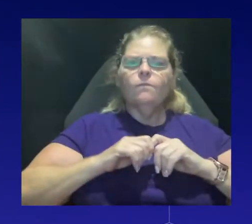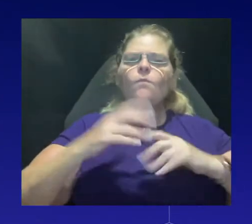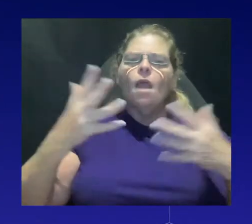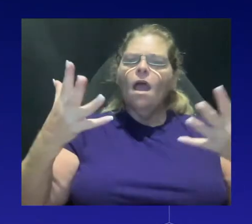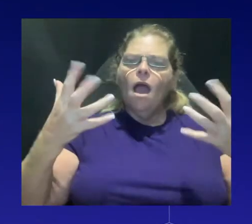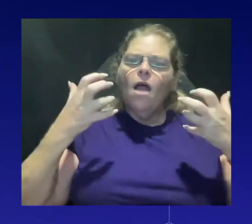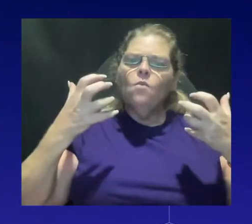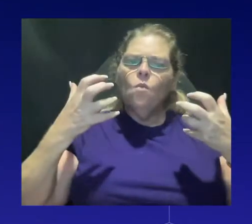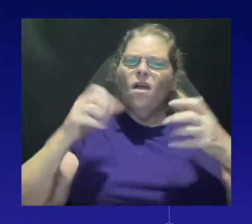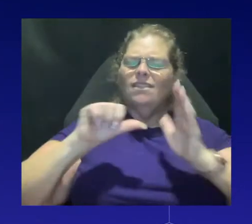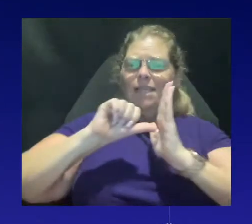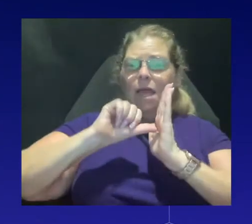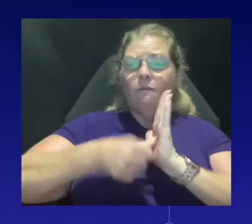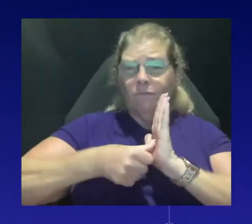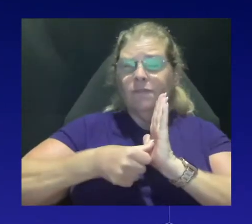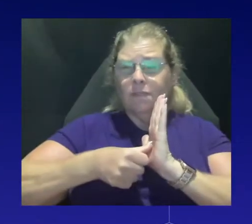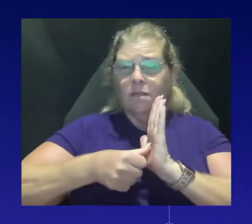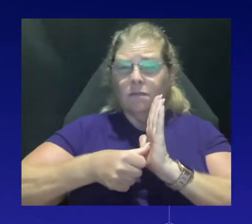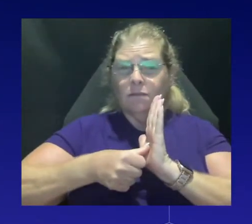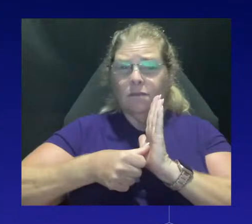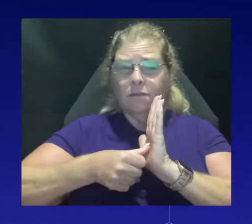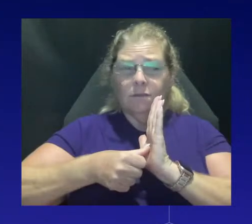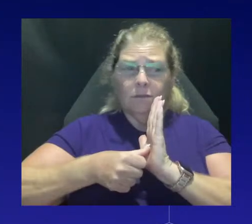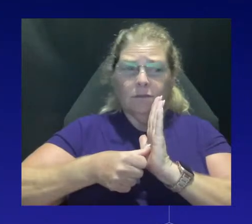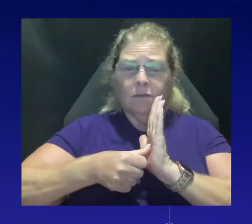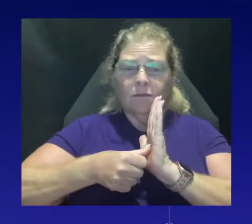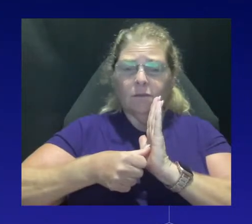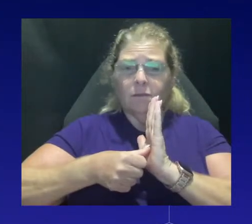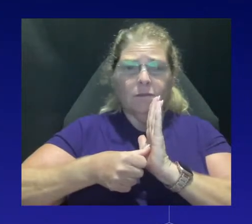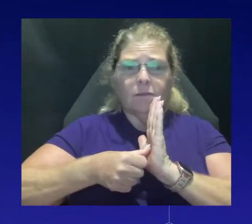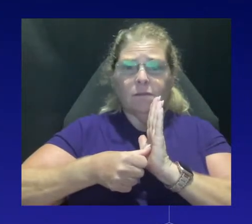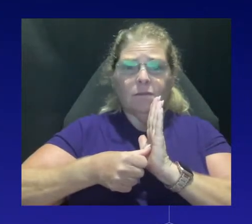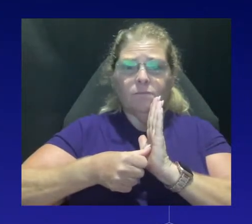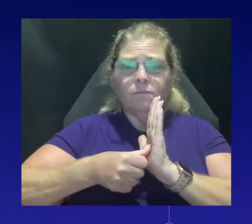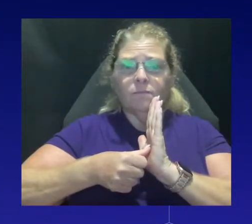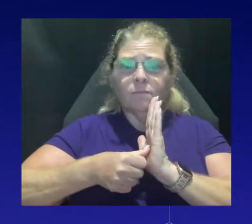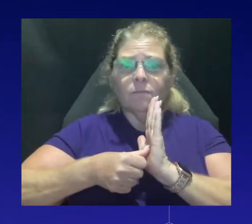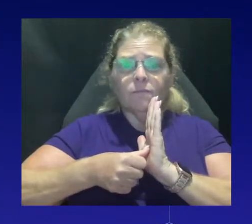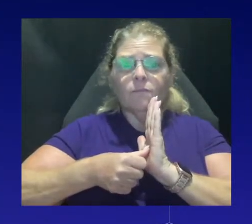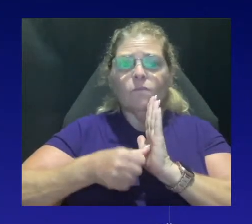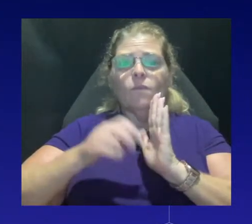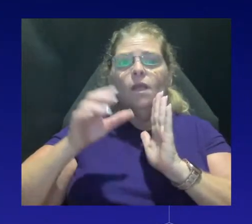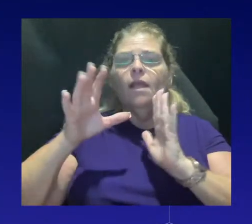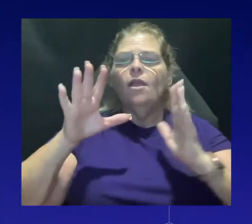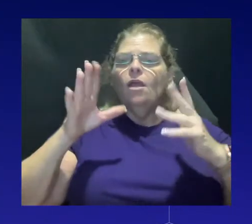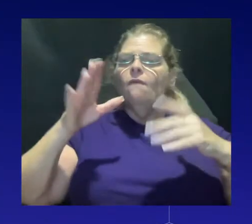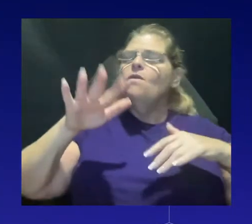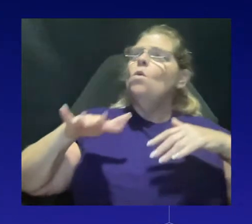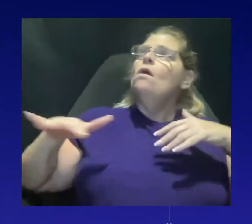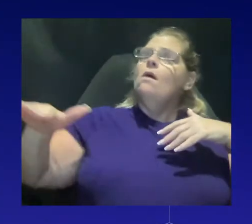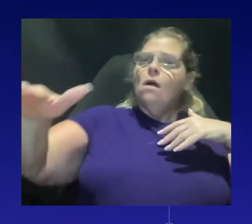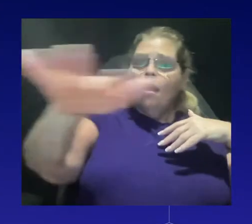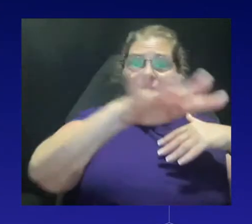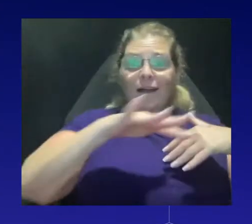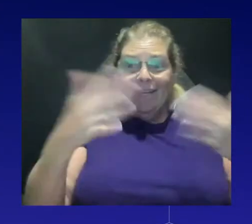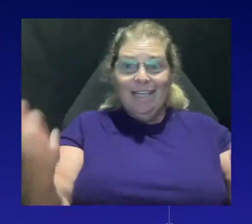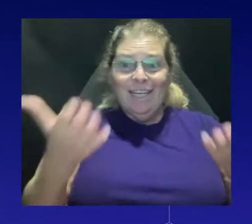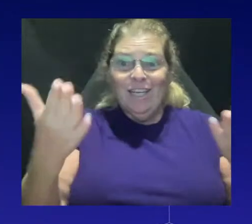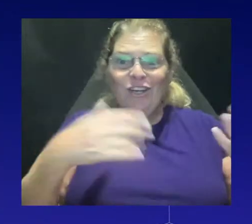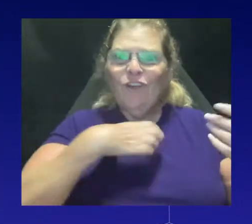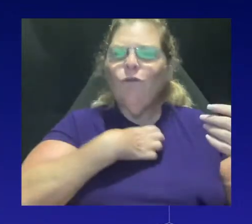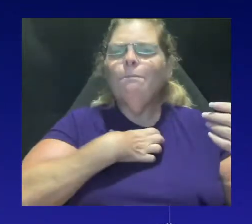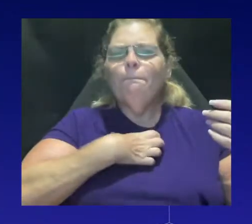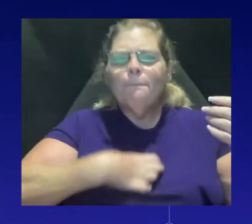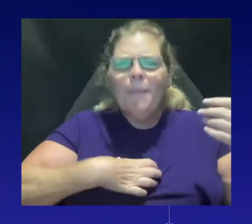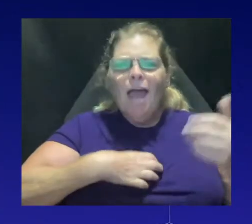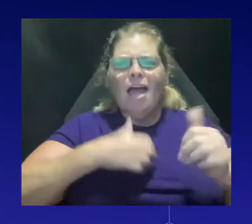emphasize for the vast experience and passion in the room that when we are looking at structural drivers of